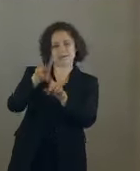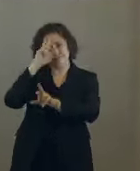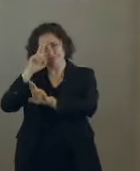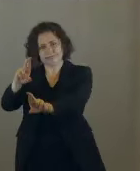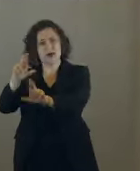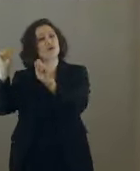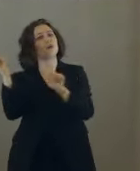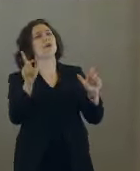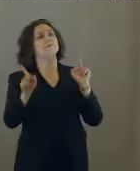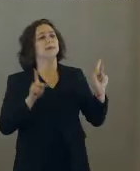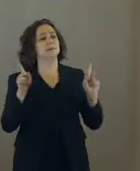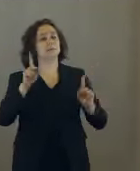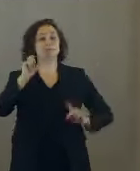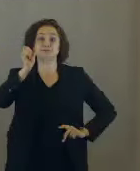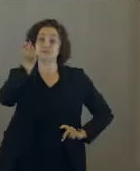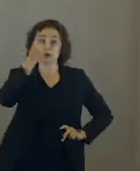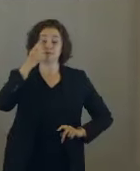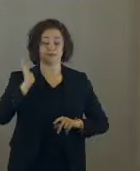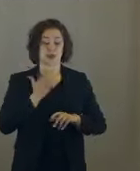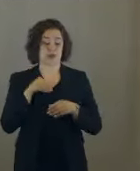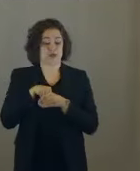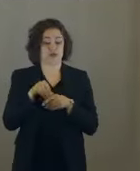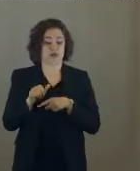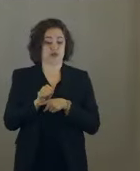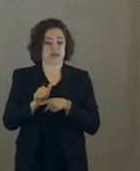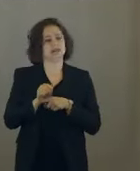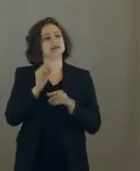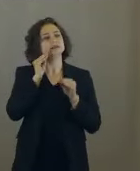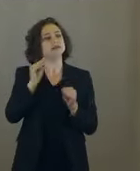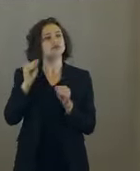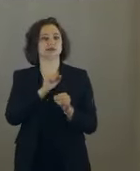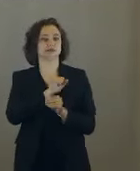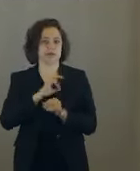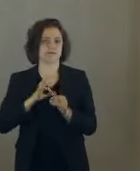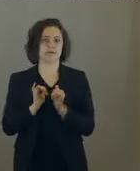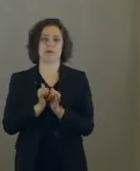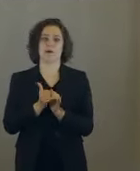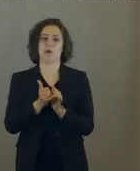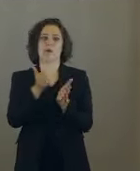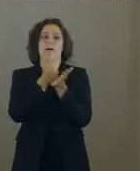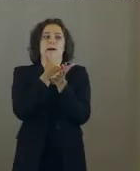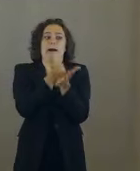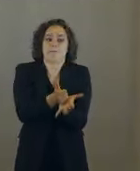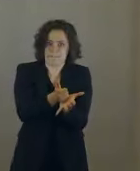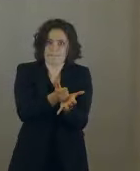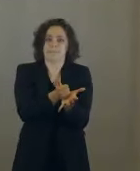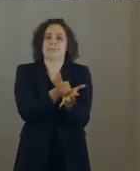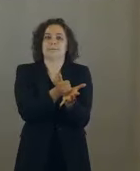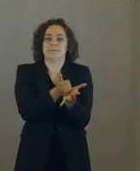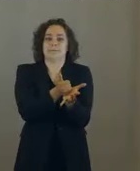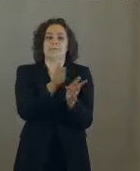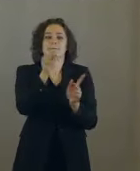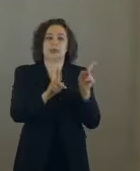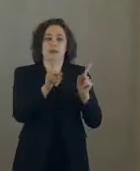But the training that we are doing internally teaches our staff members how to assist those individuals in setting